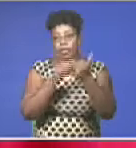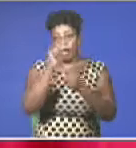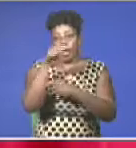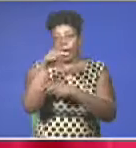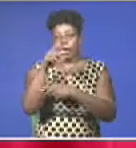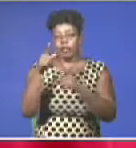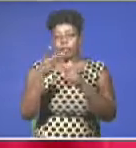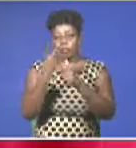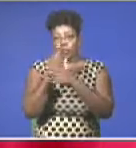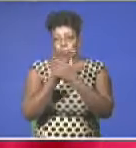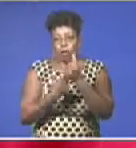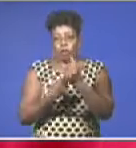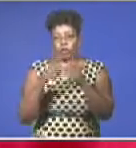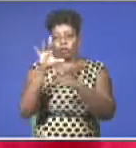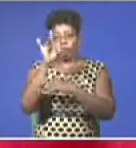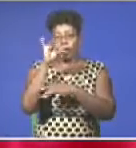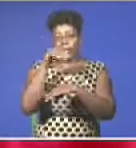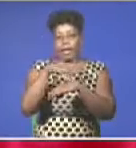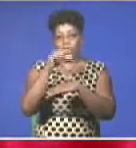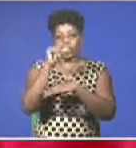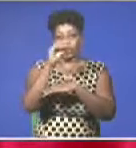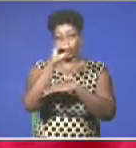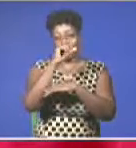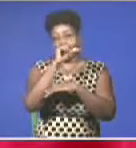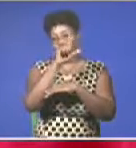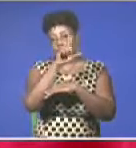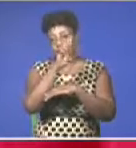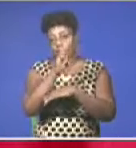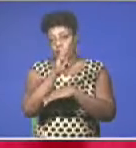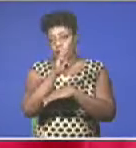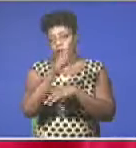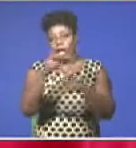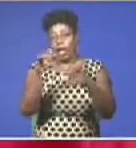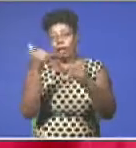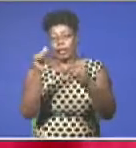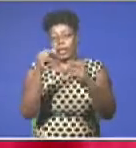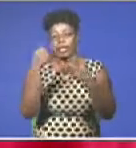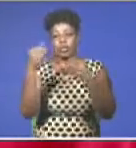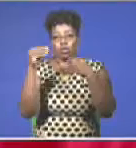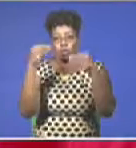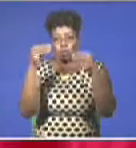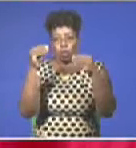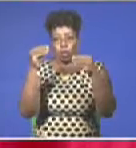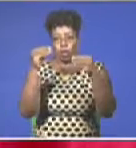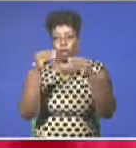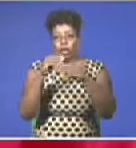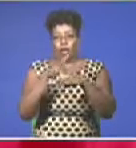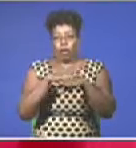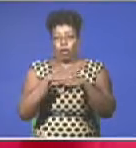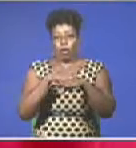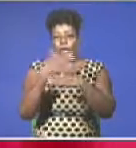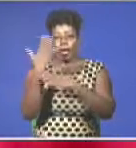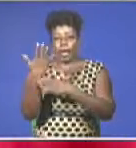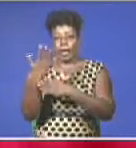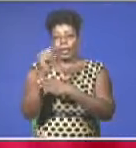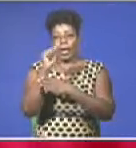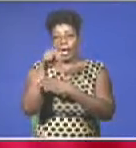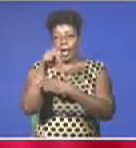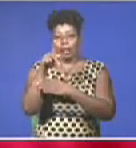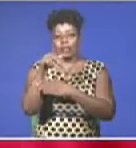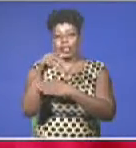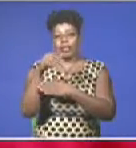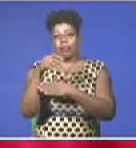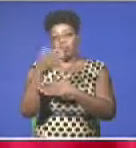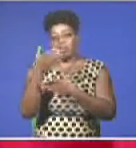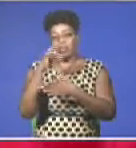apps can be found in the Google Play Store as well as the Apple iTunes Store. And these are magnificent on-hand apps. Even kids can